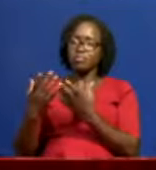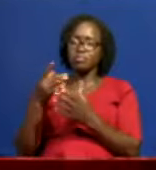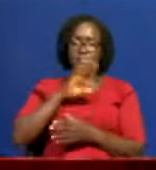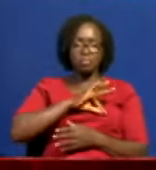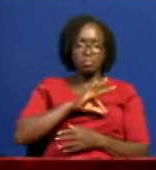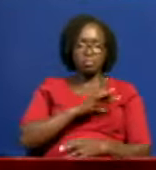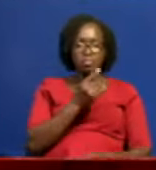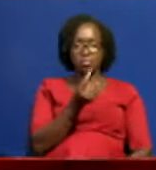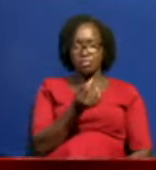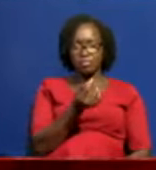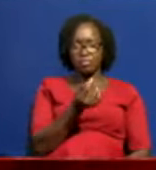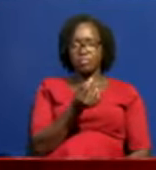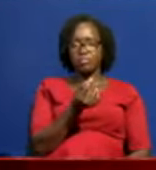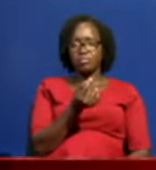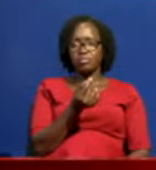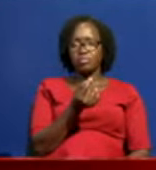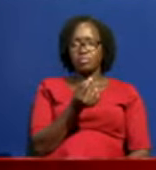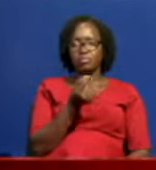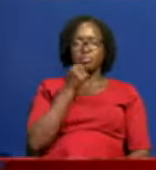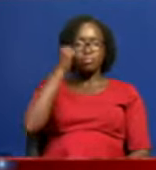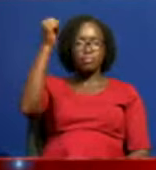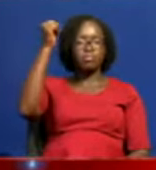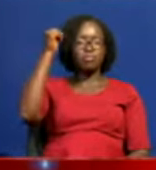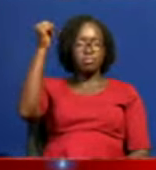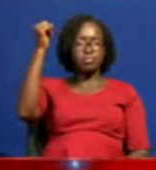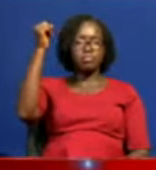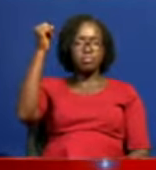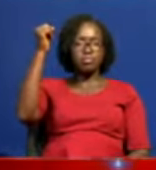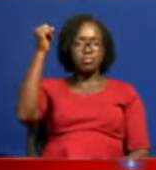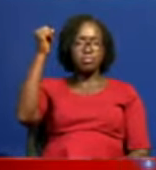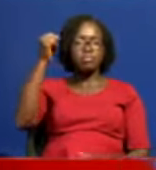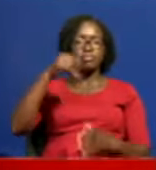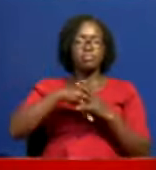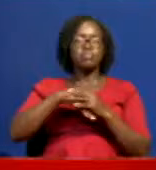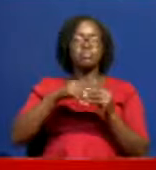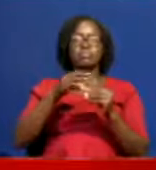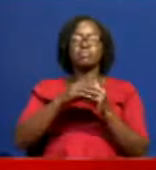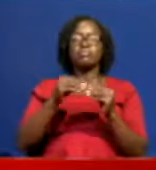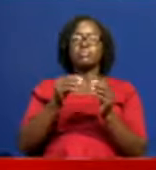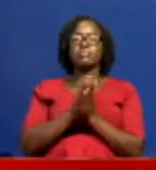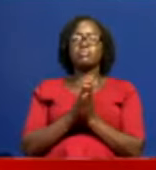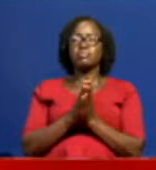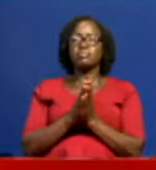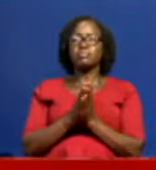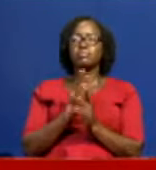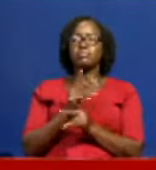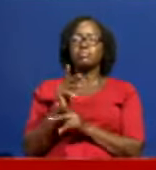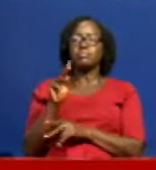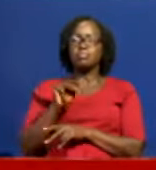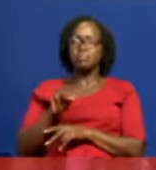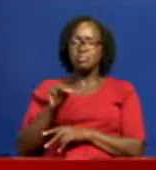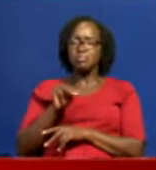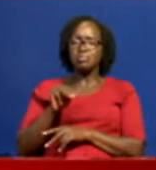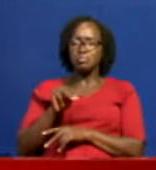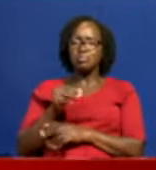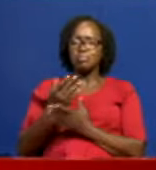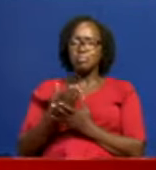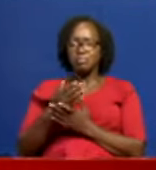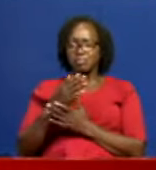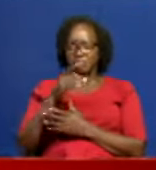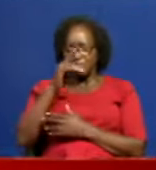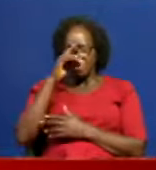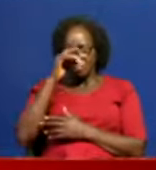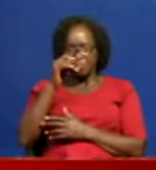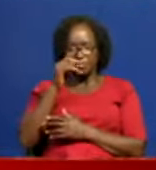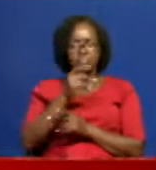few. A politics comfortable with keeping millions in want and in dignity to